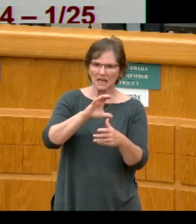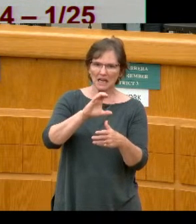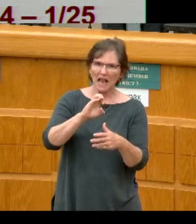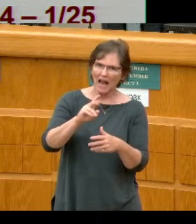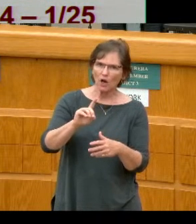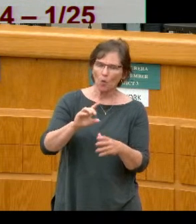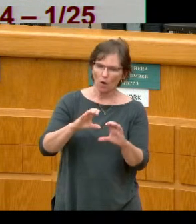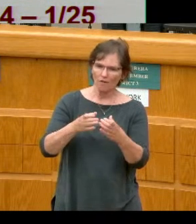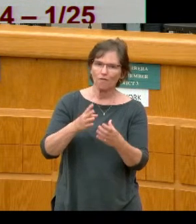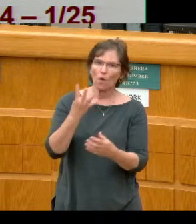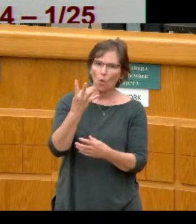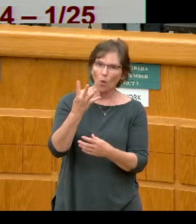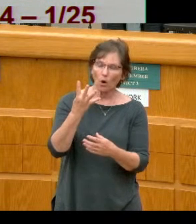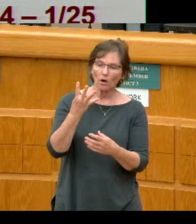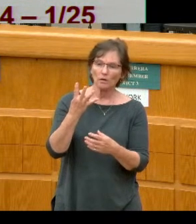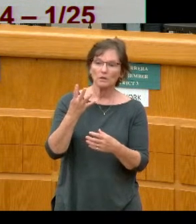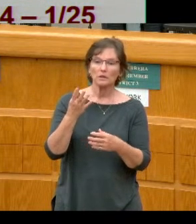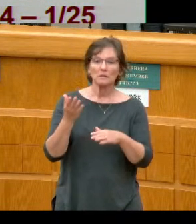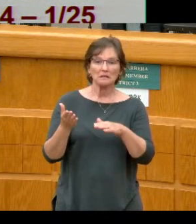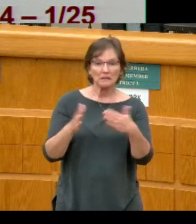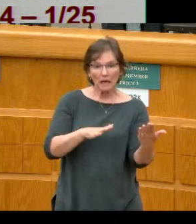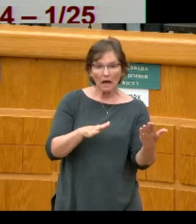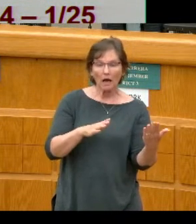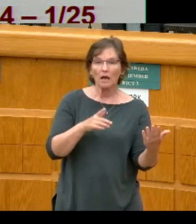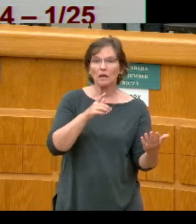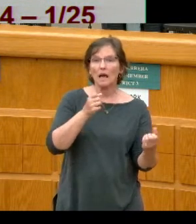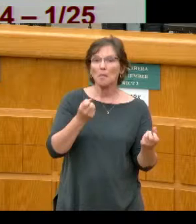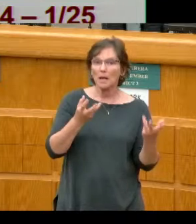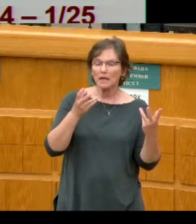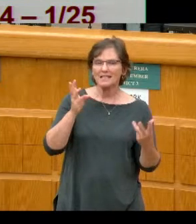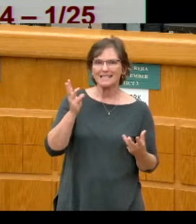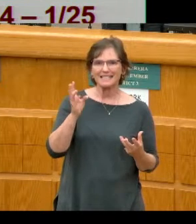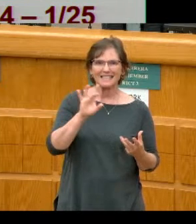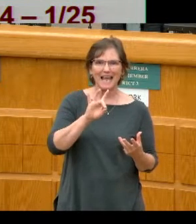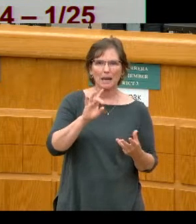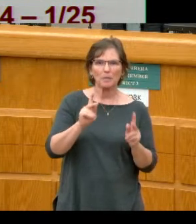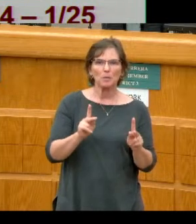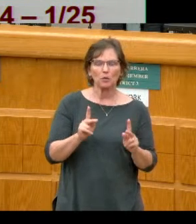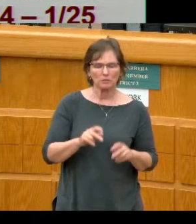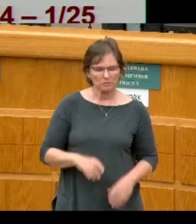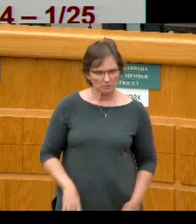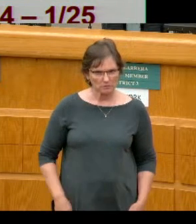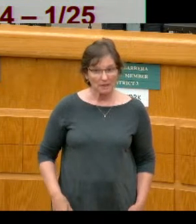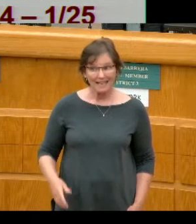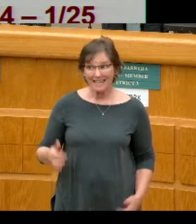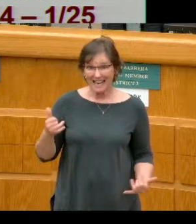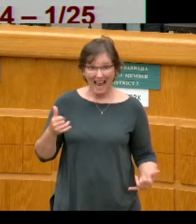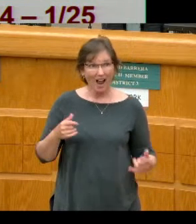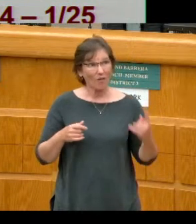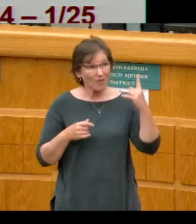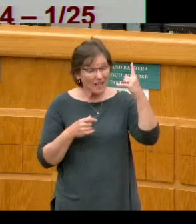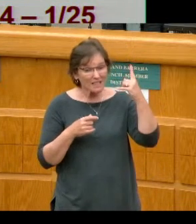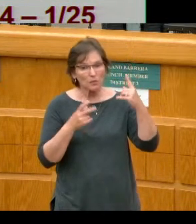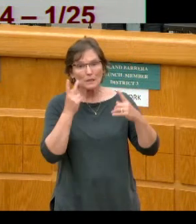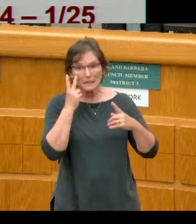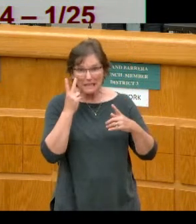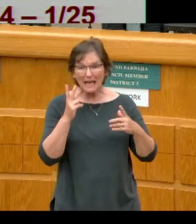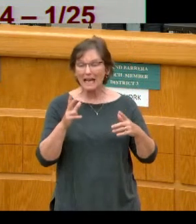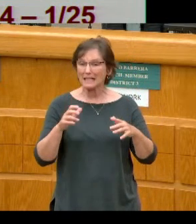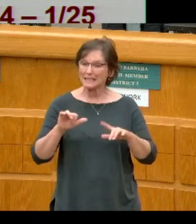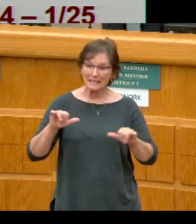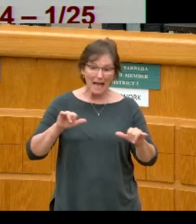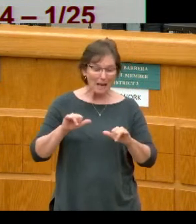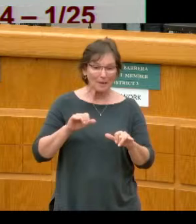and it leads to an outbreak that's as big as or even a little bit bigger than the one that we saw in the summer. So I want everybody to pay